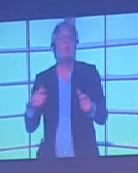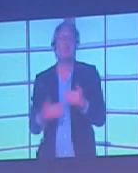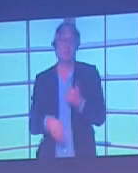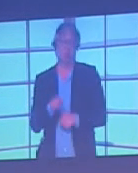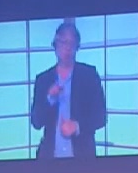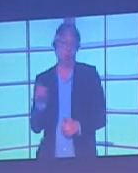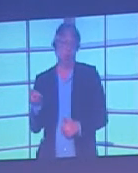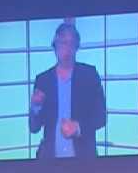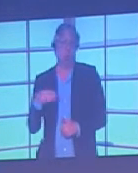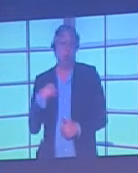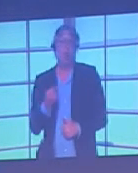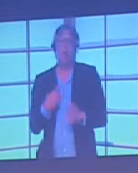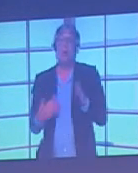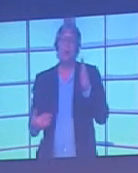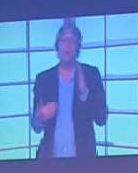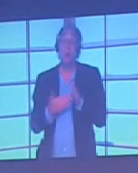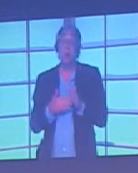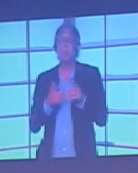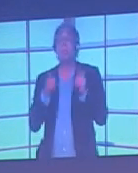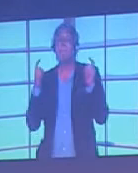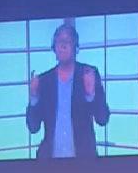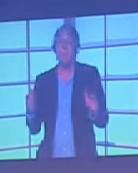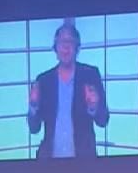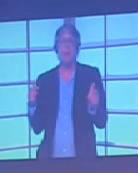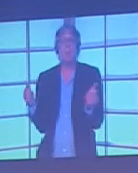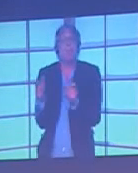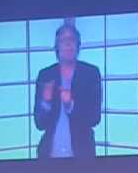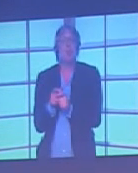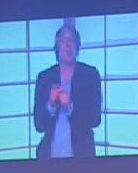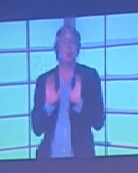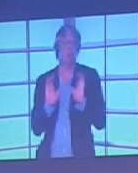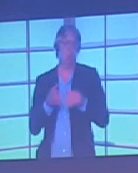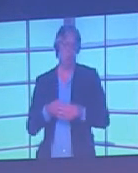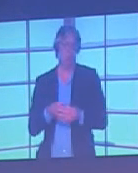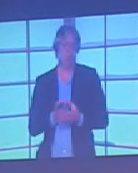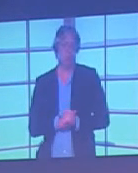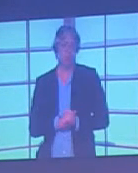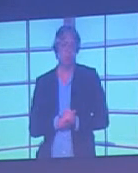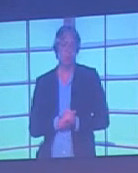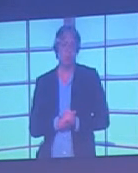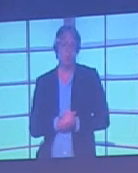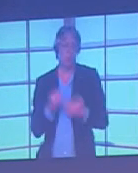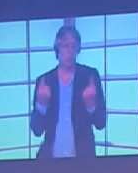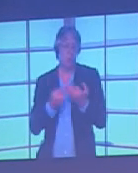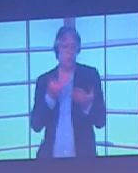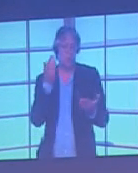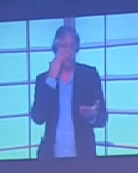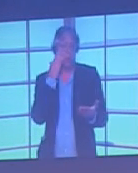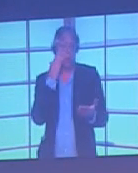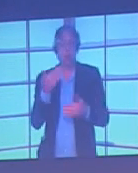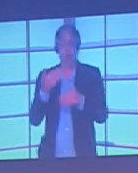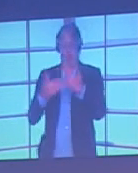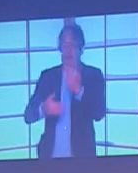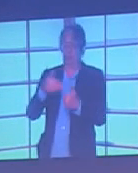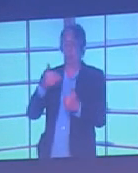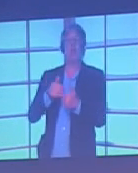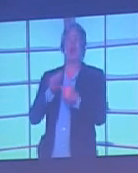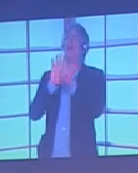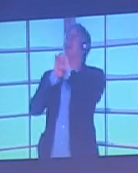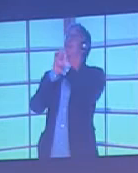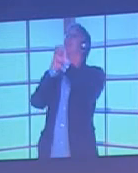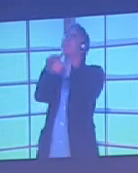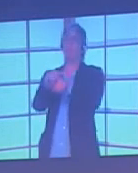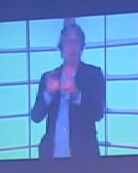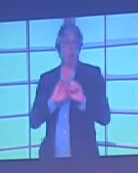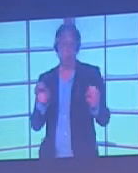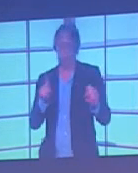We are the largest minority group. And what we all know is disability doesn't discriminate. It can happen to any one